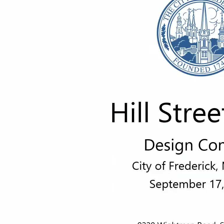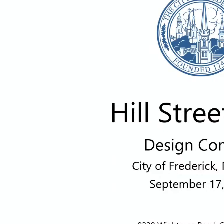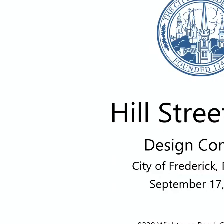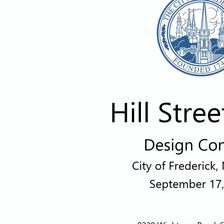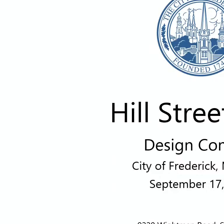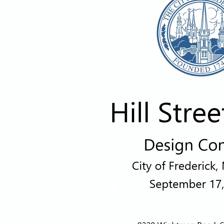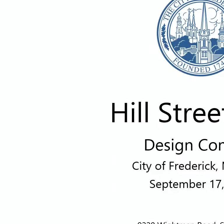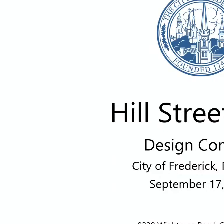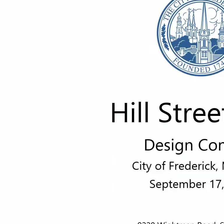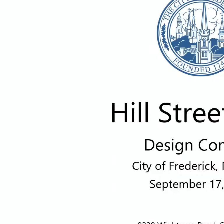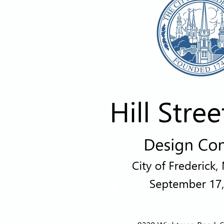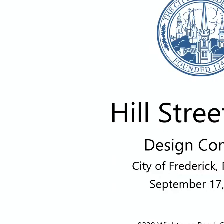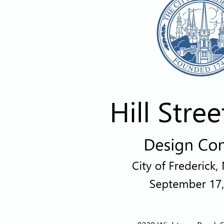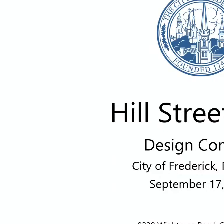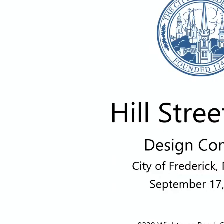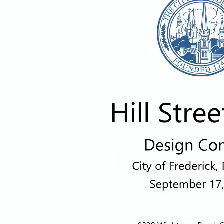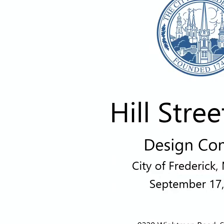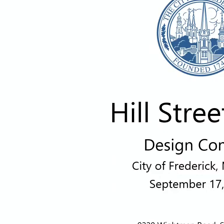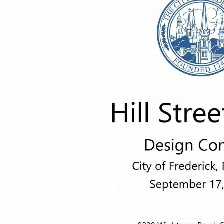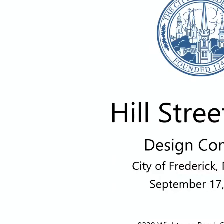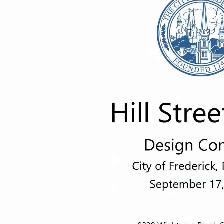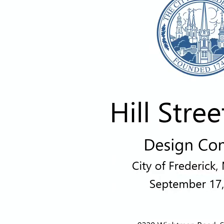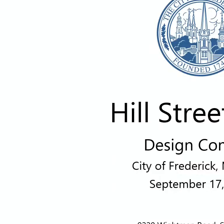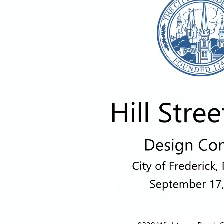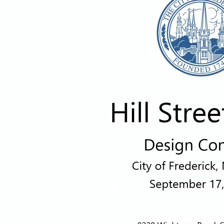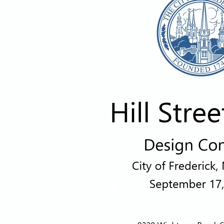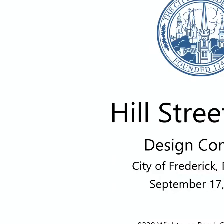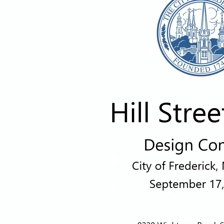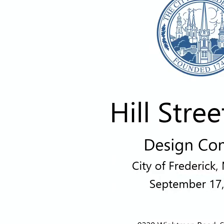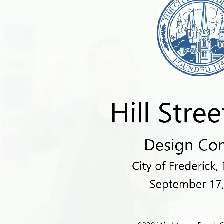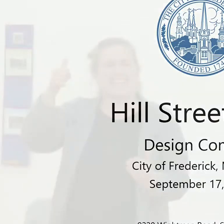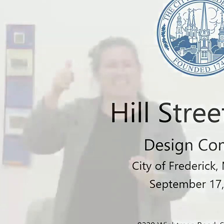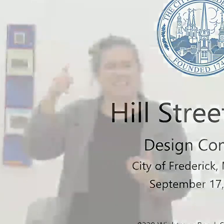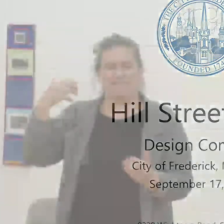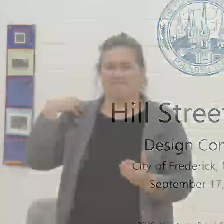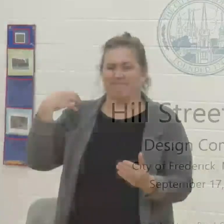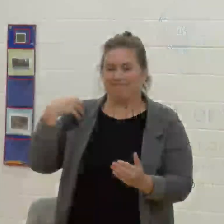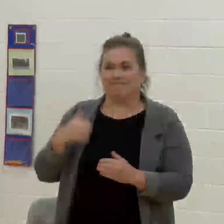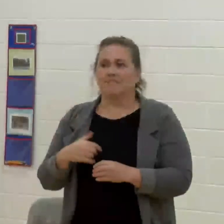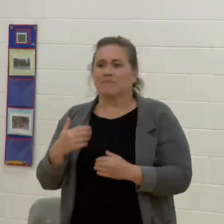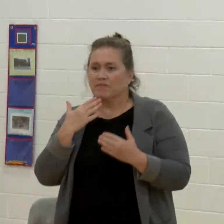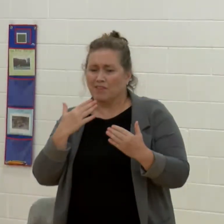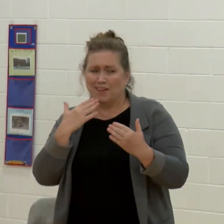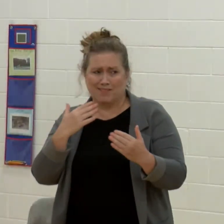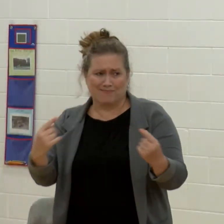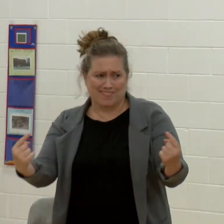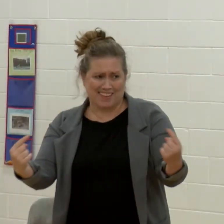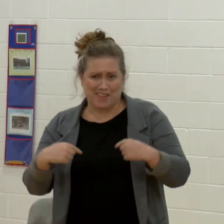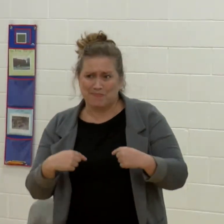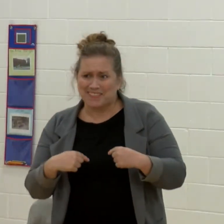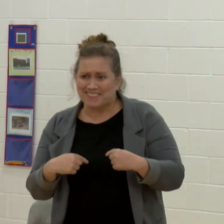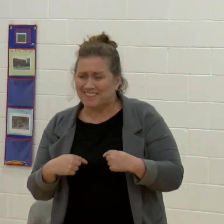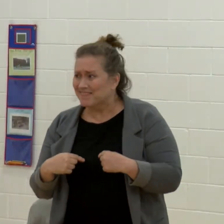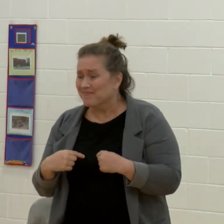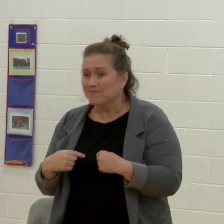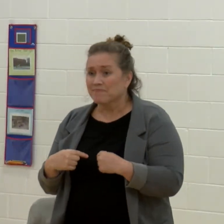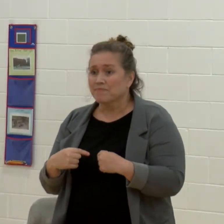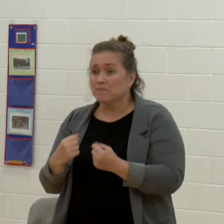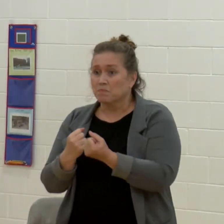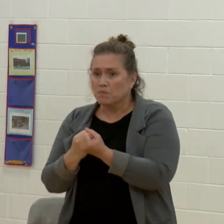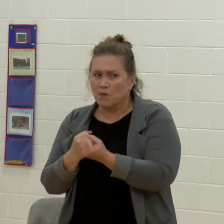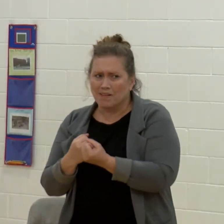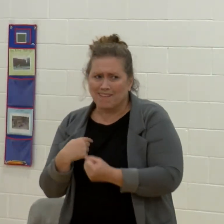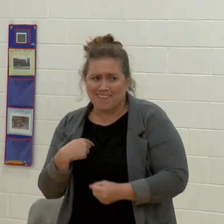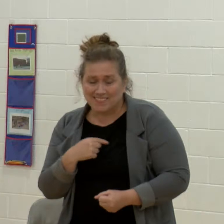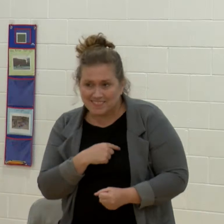Giese, Park Superintendent with the City of Frederick. Thank you for coming out tonight and your continued interest and support in